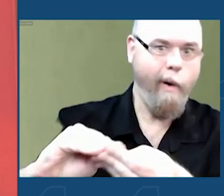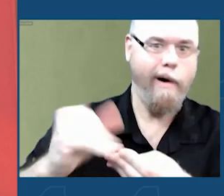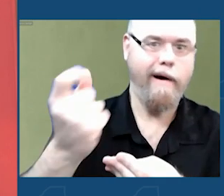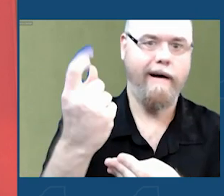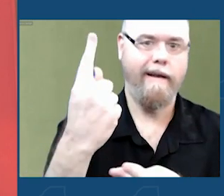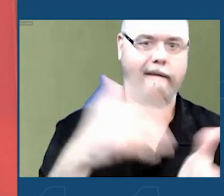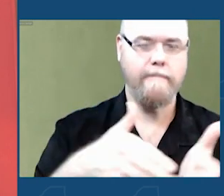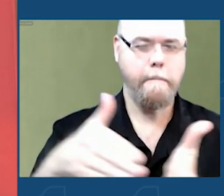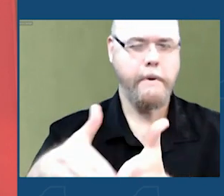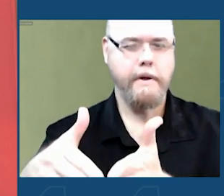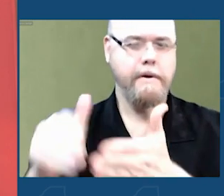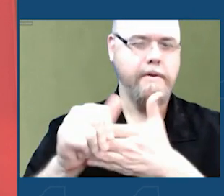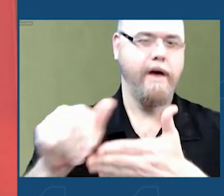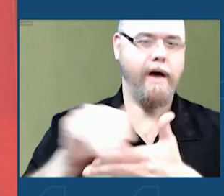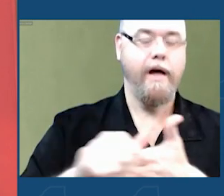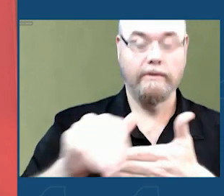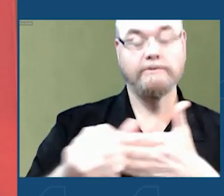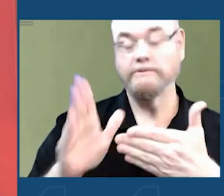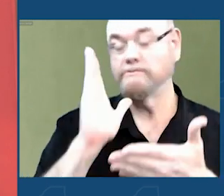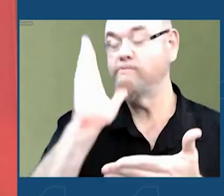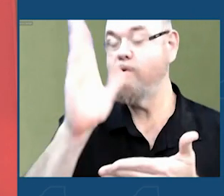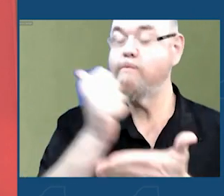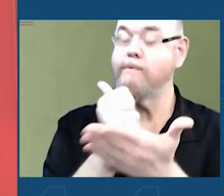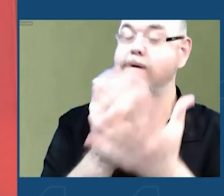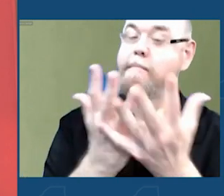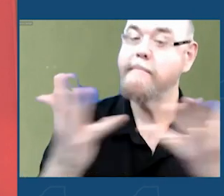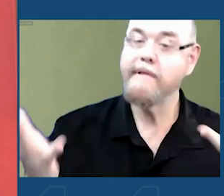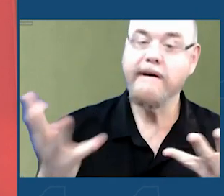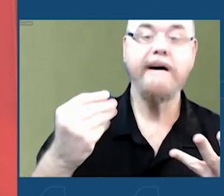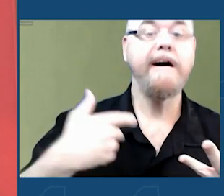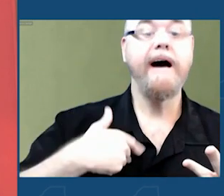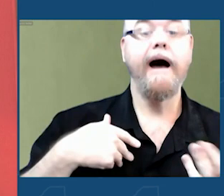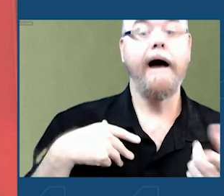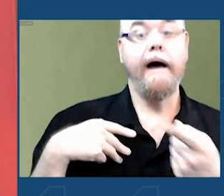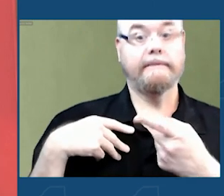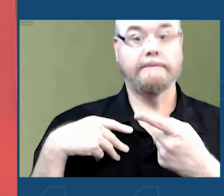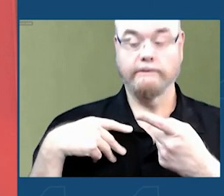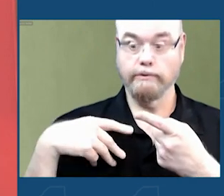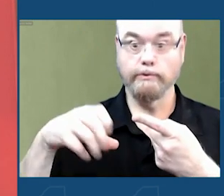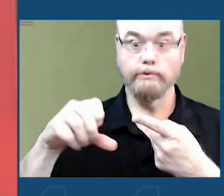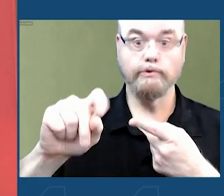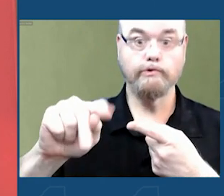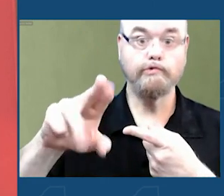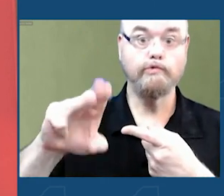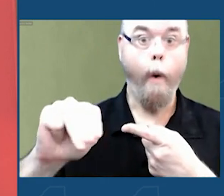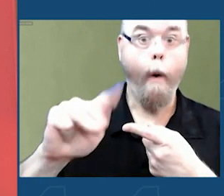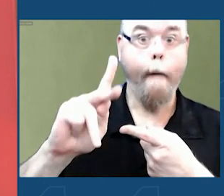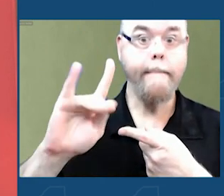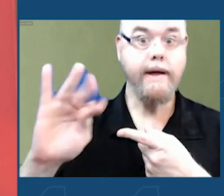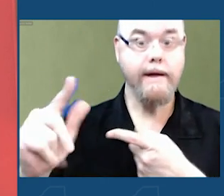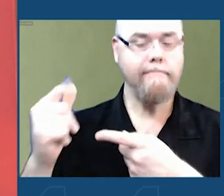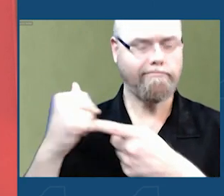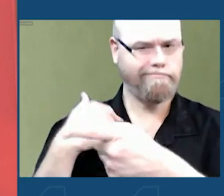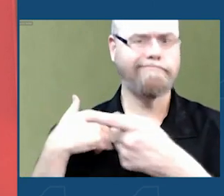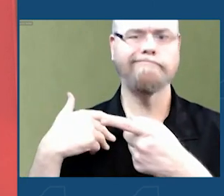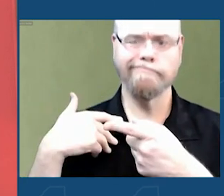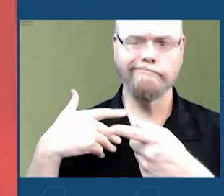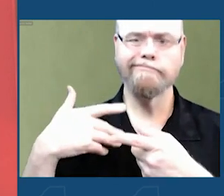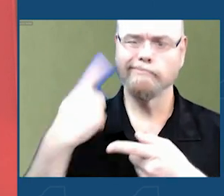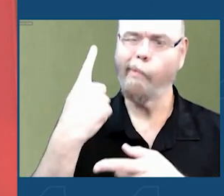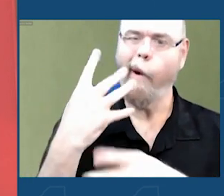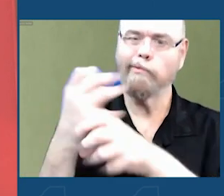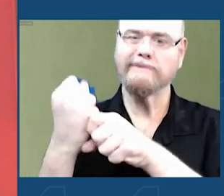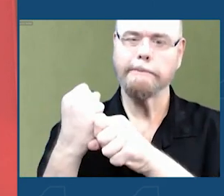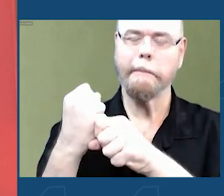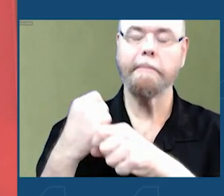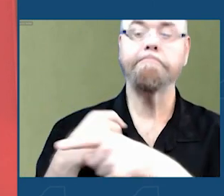way here. And Storm King is one of 19 recipients from New York City to the North Country. We have found the most